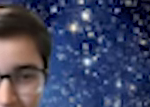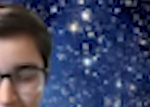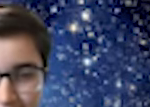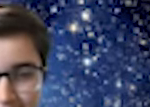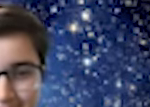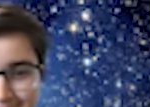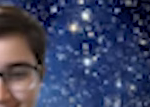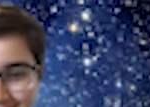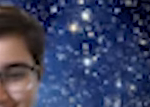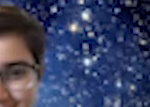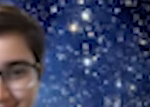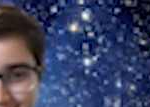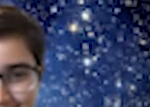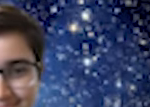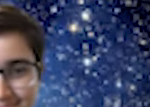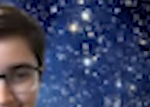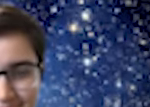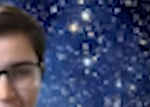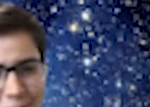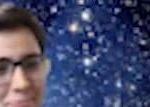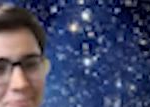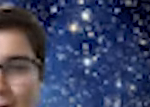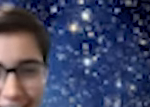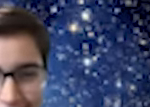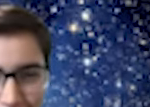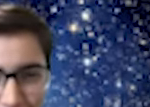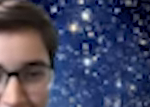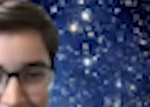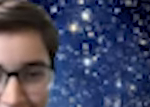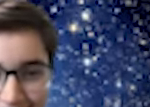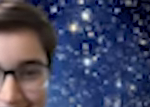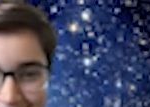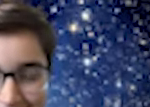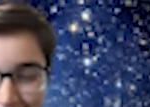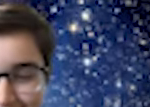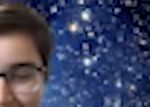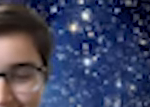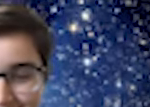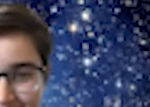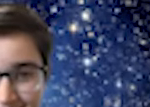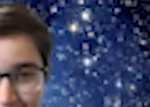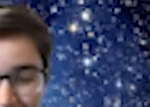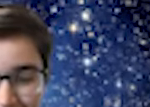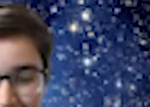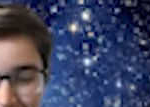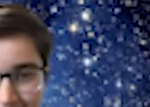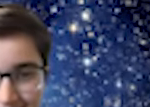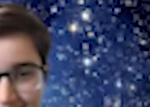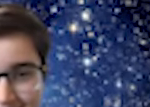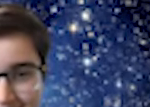we're working on the IceCube Neutrino Observatory. Awesome. What is IceCube? So, real